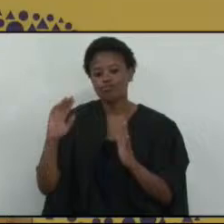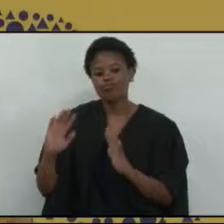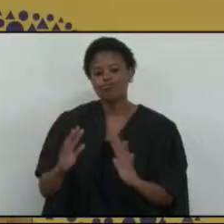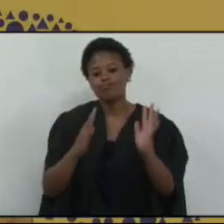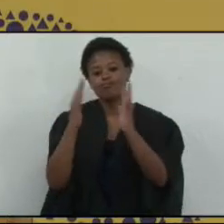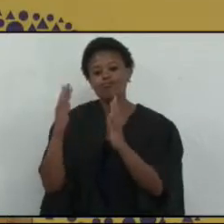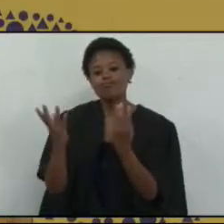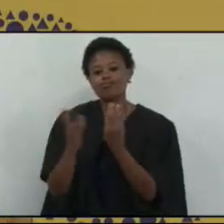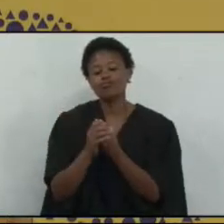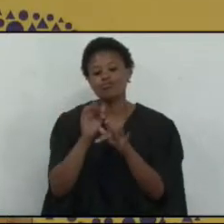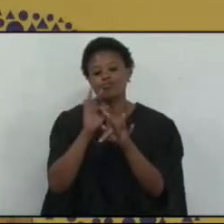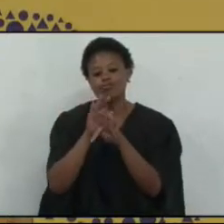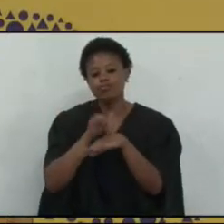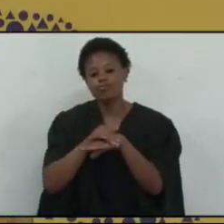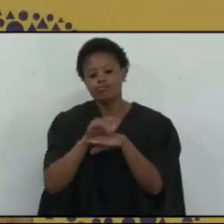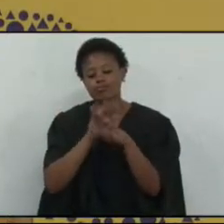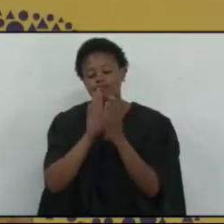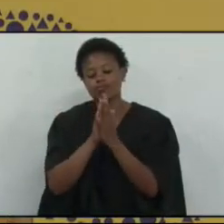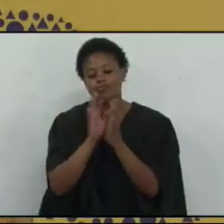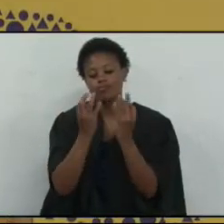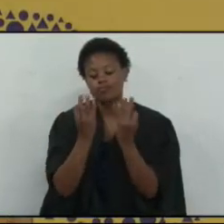your friends and family in person.